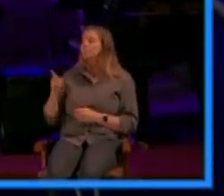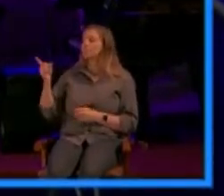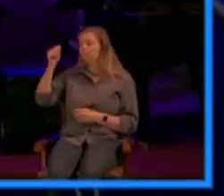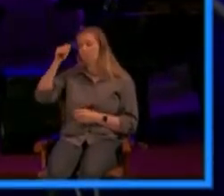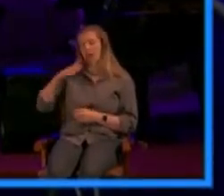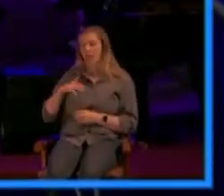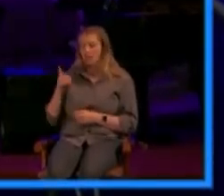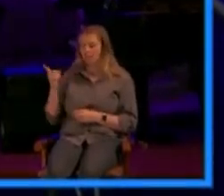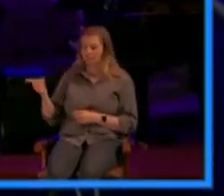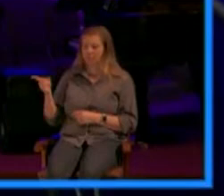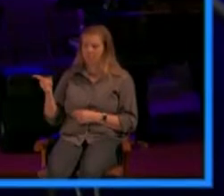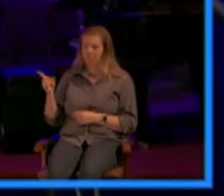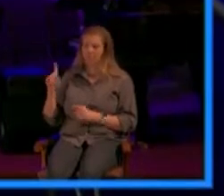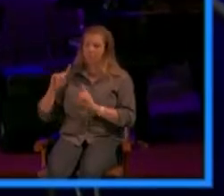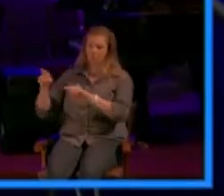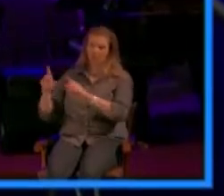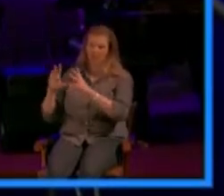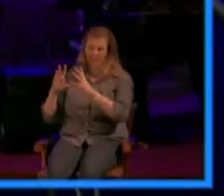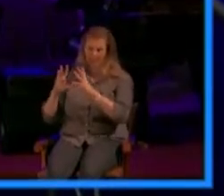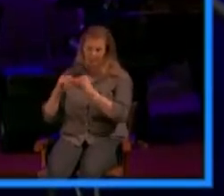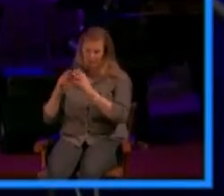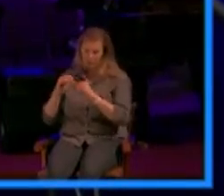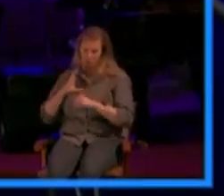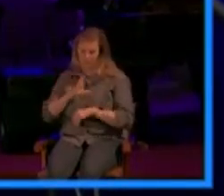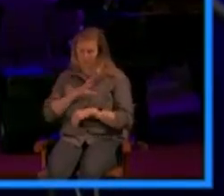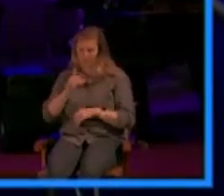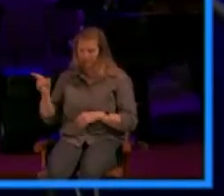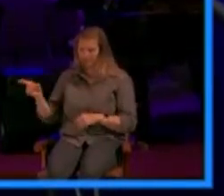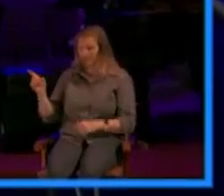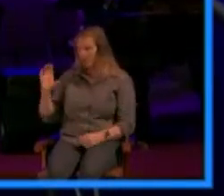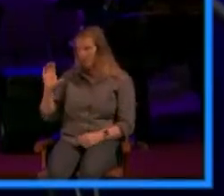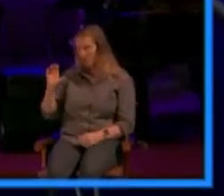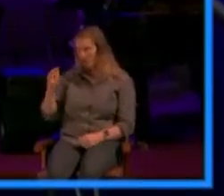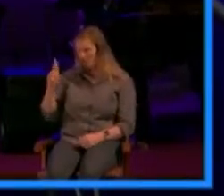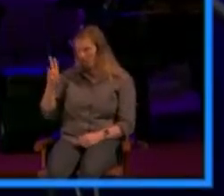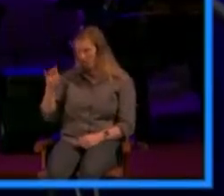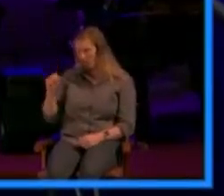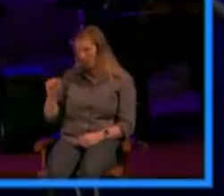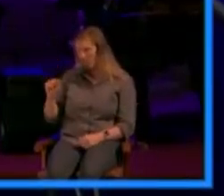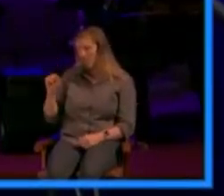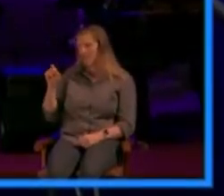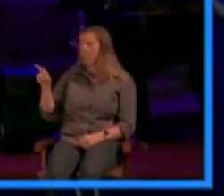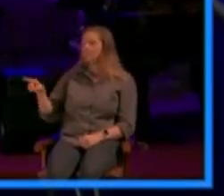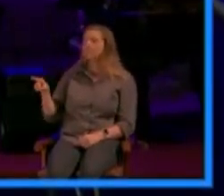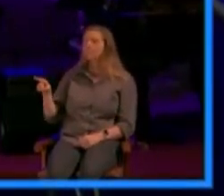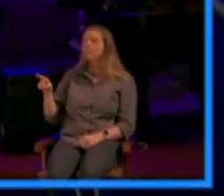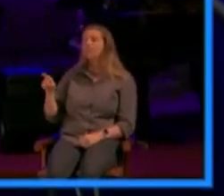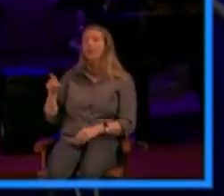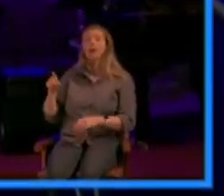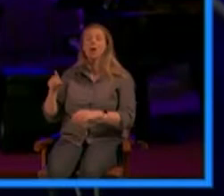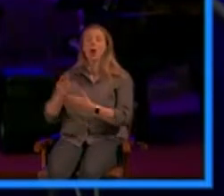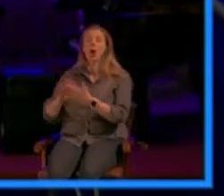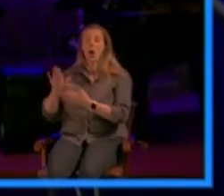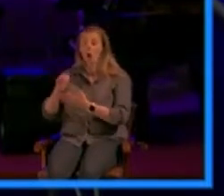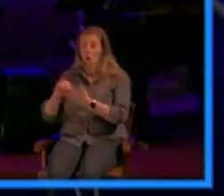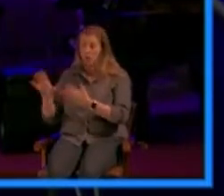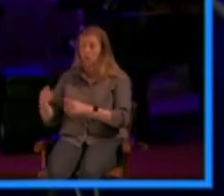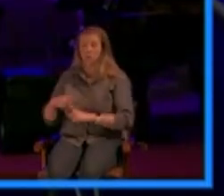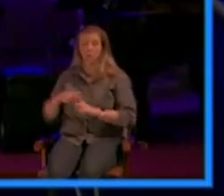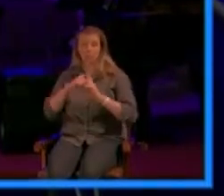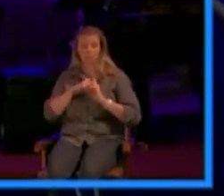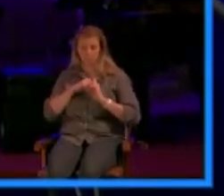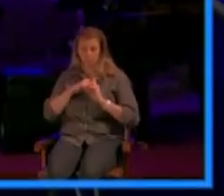who grew up in a very godless home, godless environment, became a Christian as a college student, then was called to the